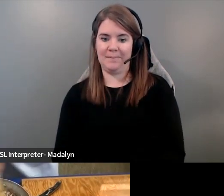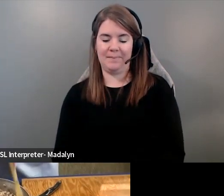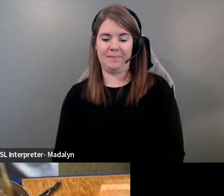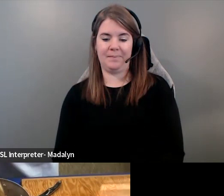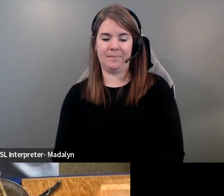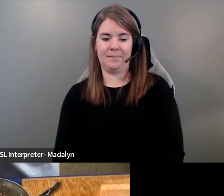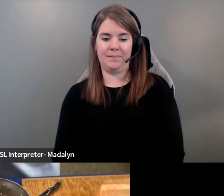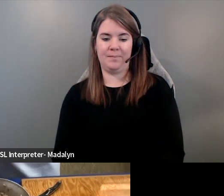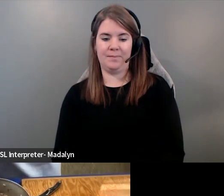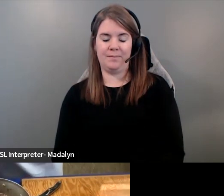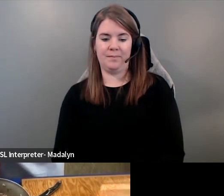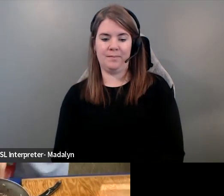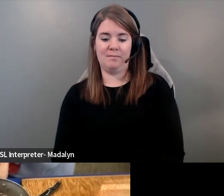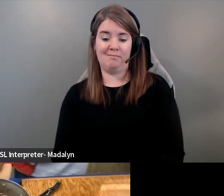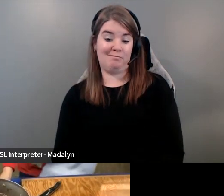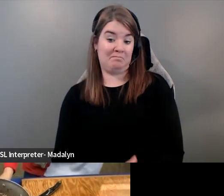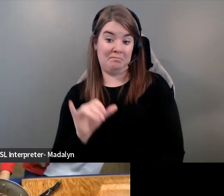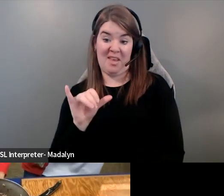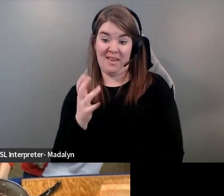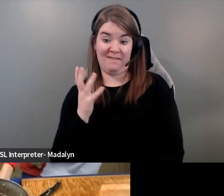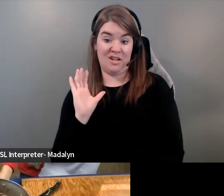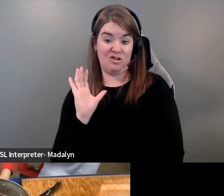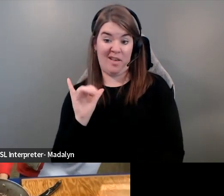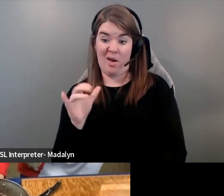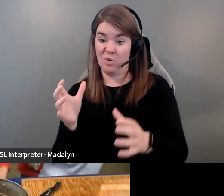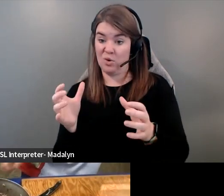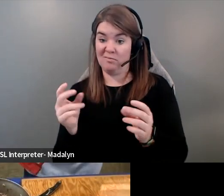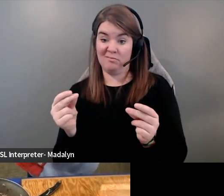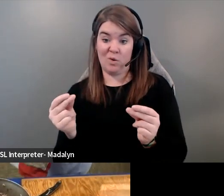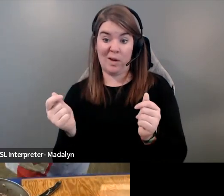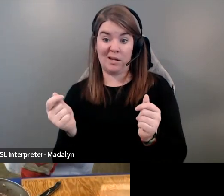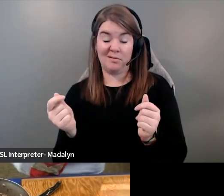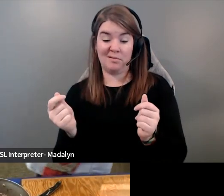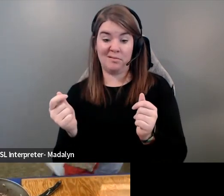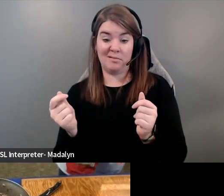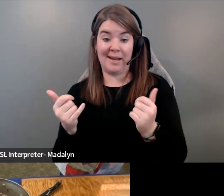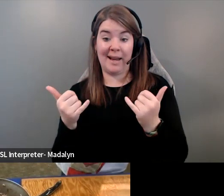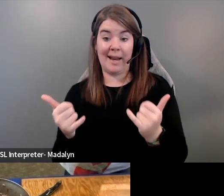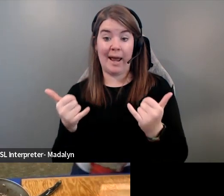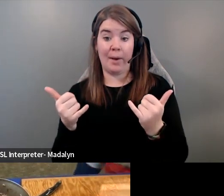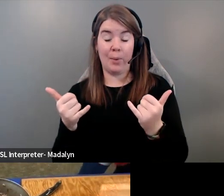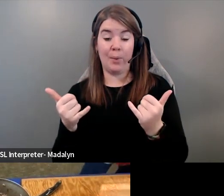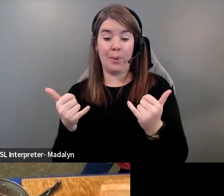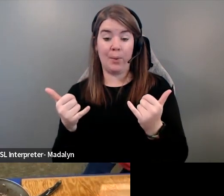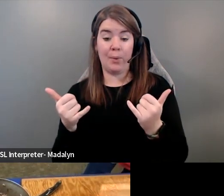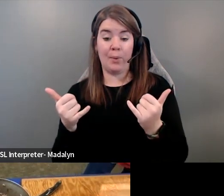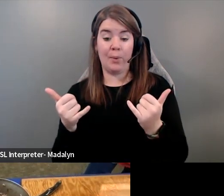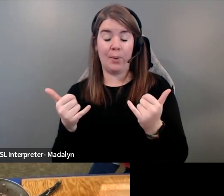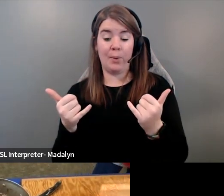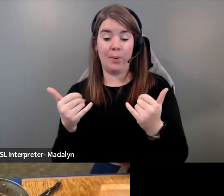There. Pretty much that's done, and that was pretty quick. So now I'm going to take my